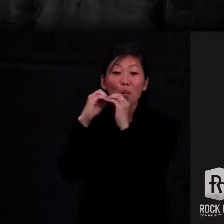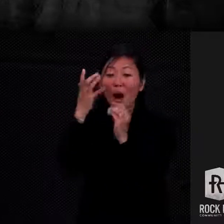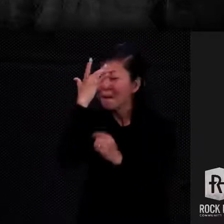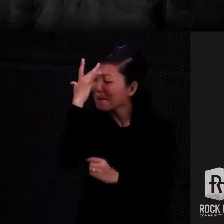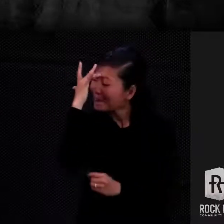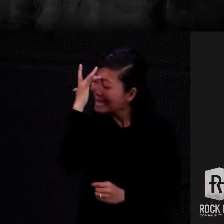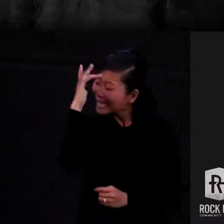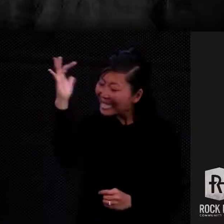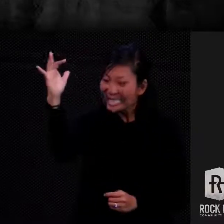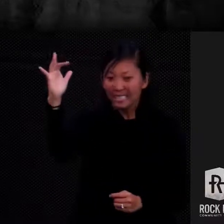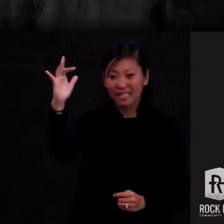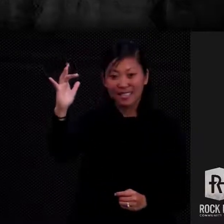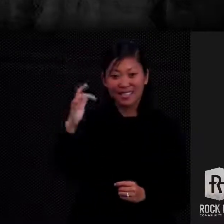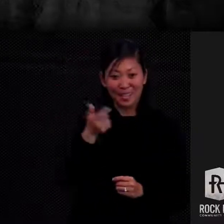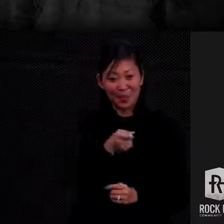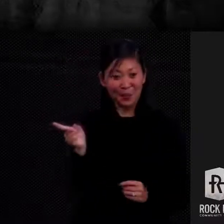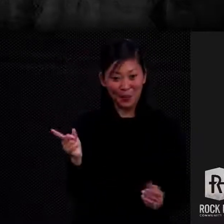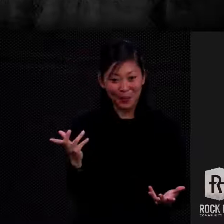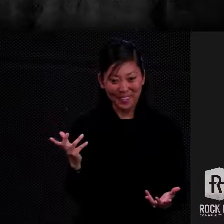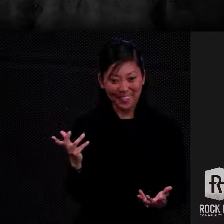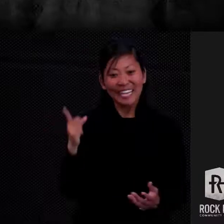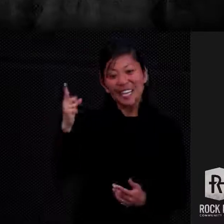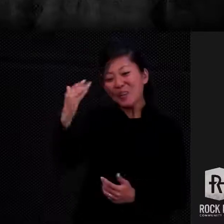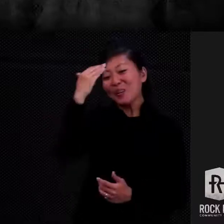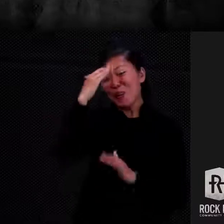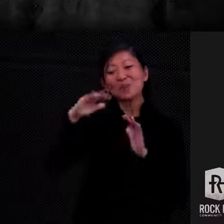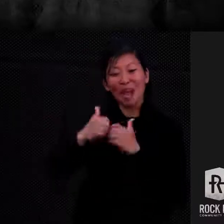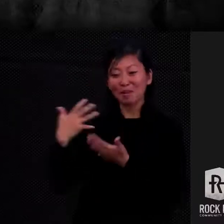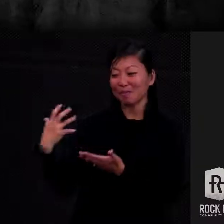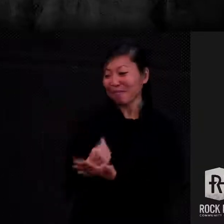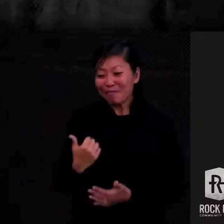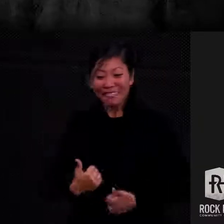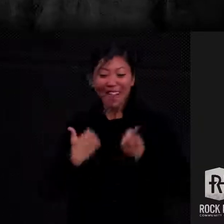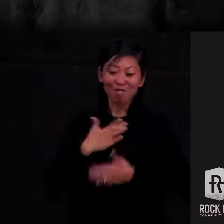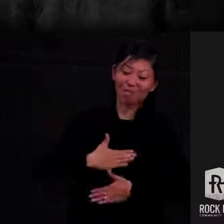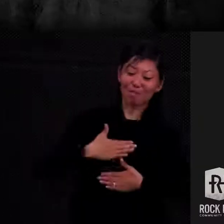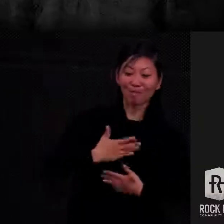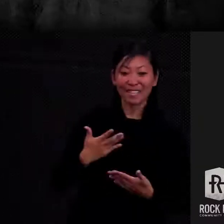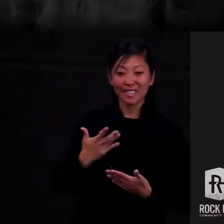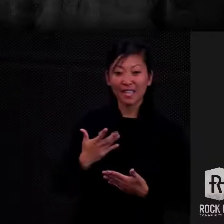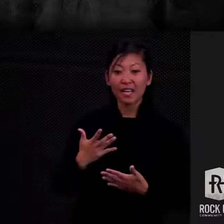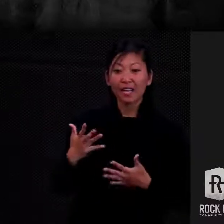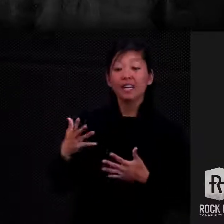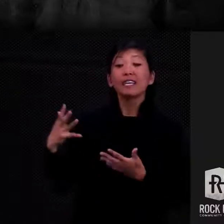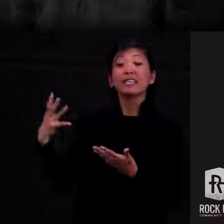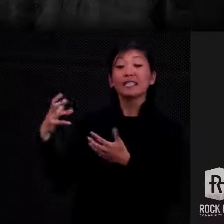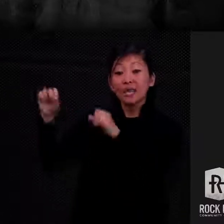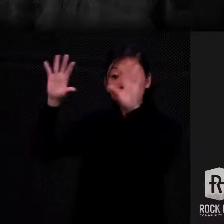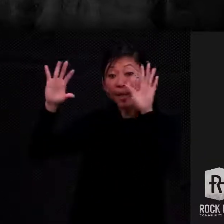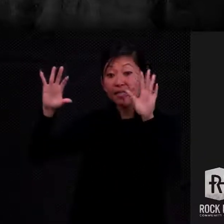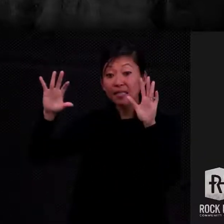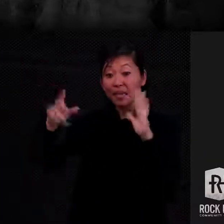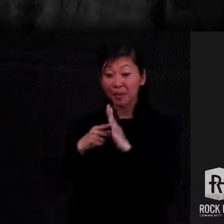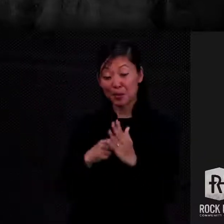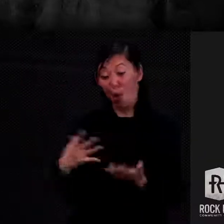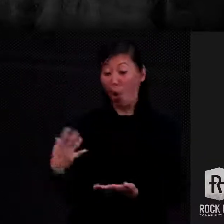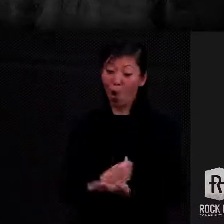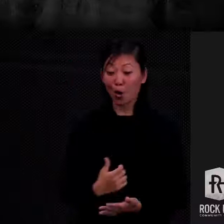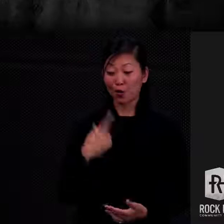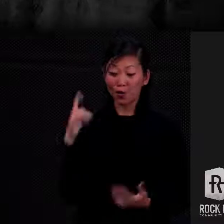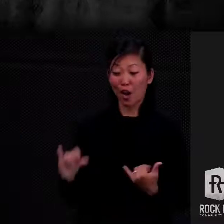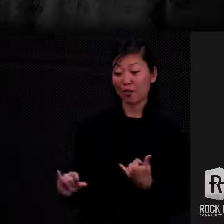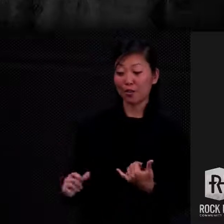Because he knows the way to truly live life. Submitting to these things, not to earn life, we never could, but because you have life in